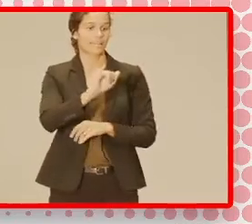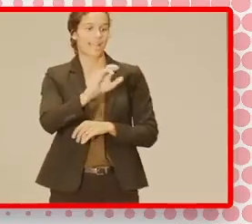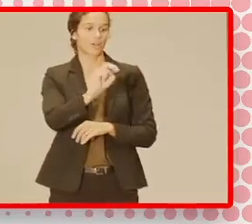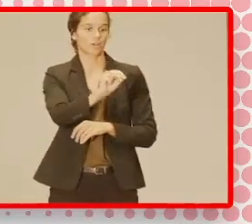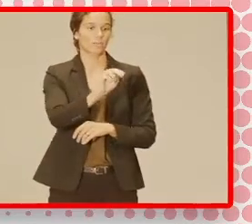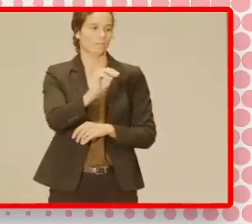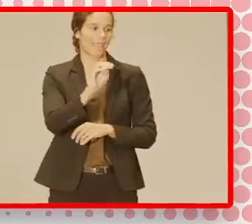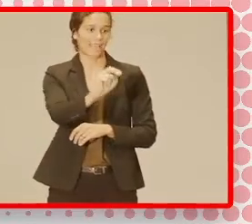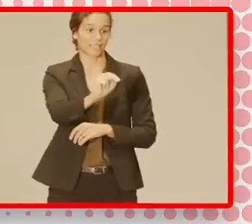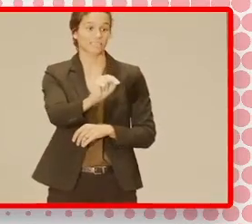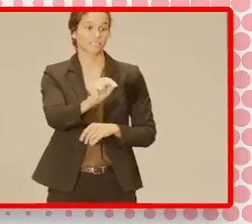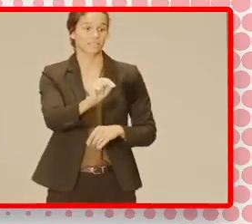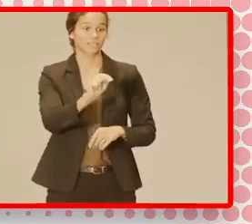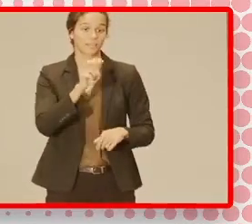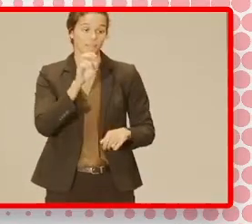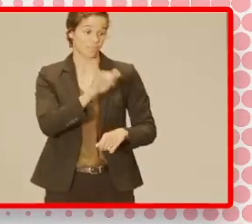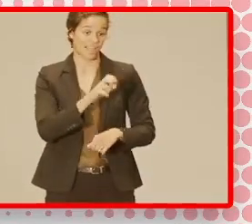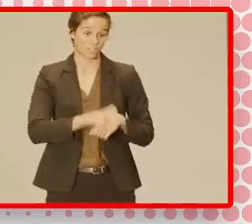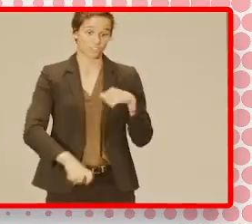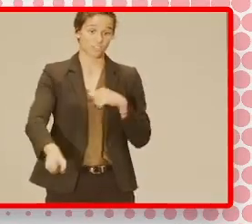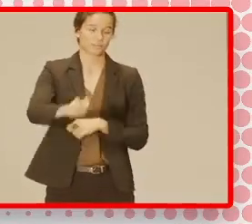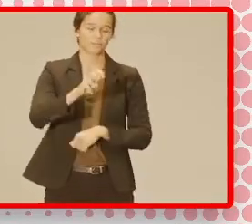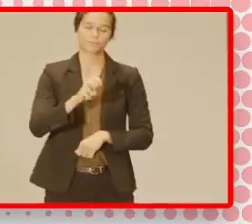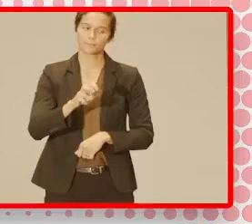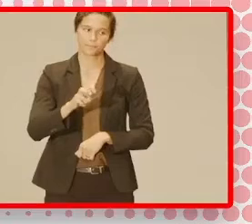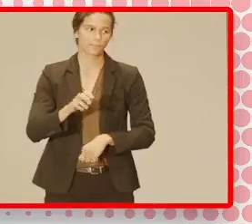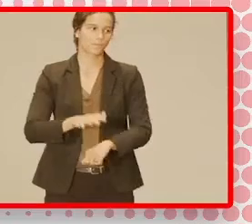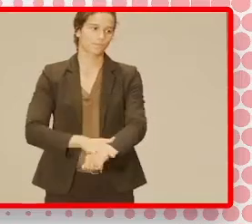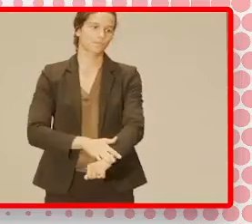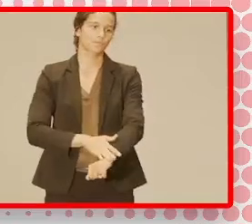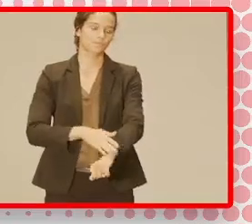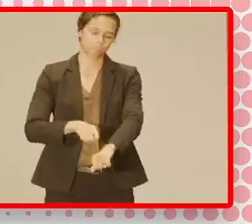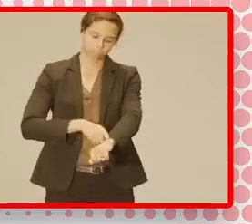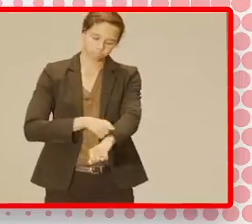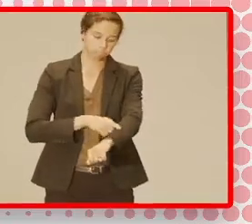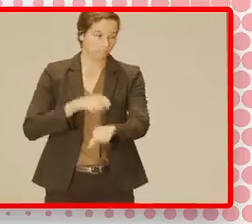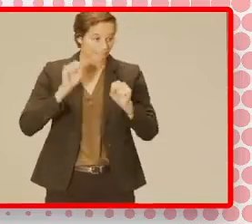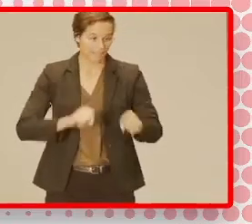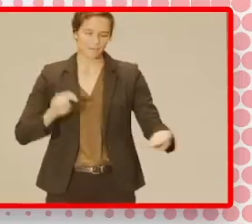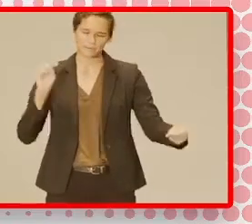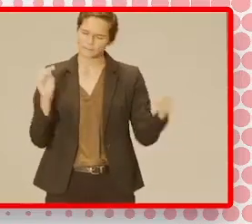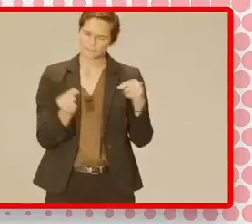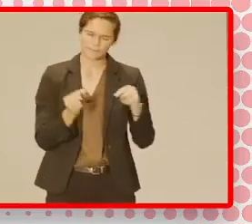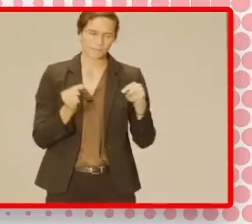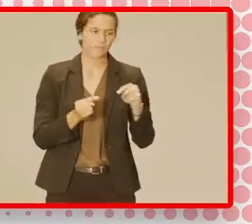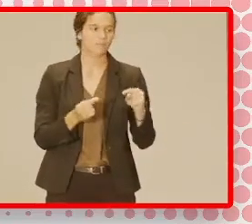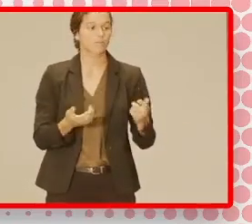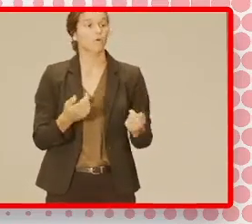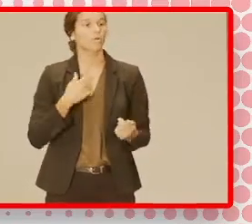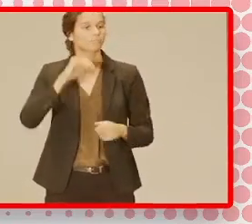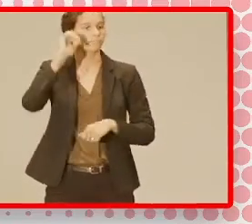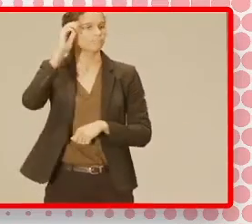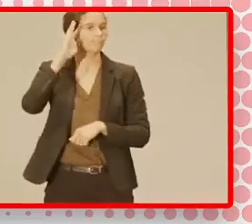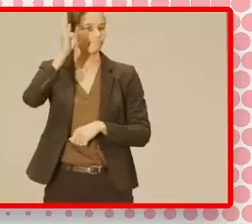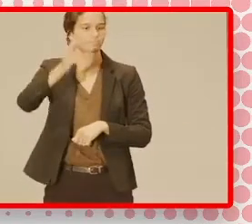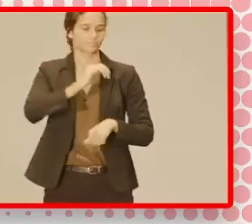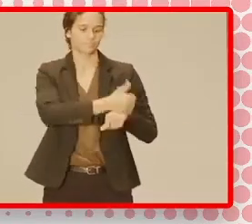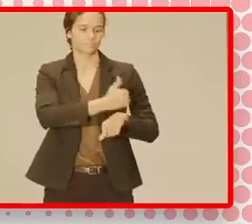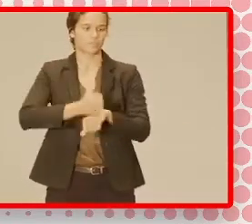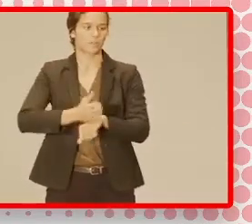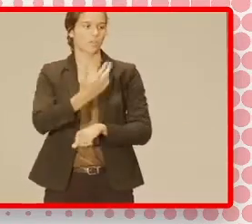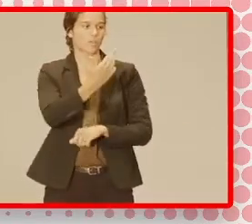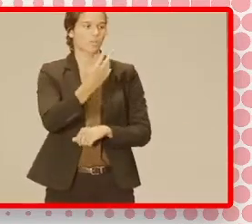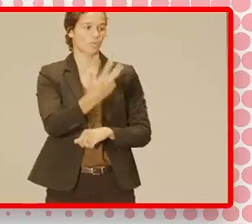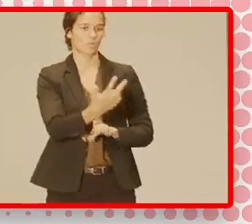it's a long journey and it can be arduous and painful. So we came up with 3 rules. And we followed these